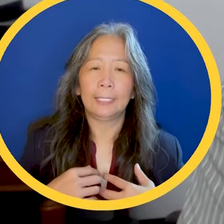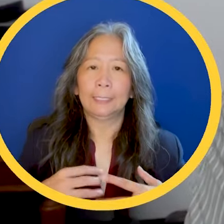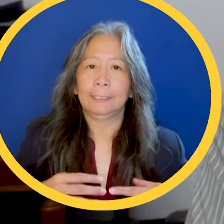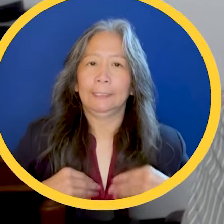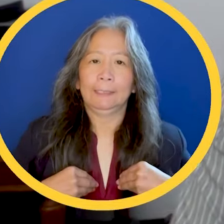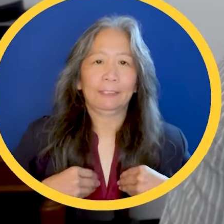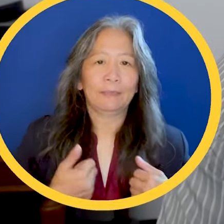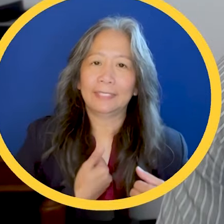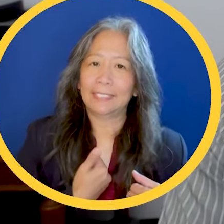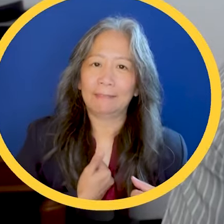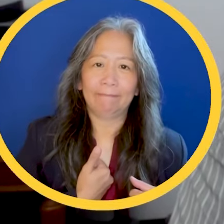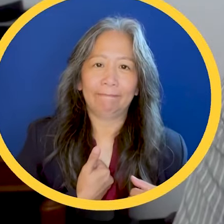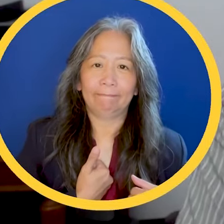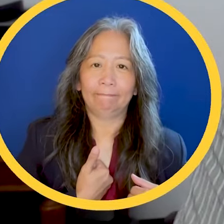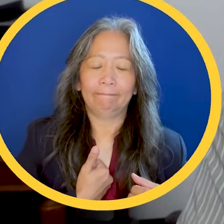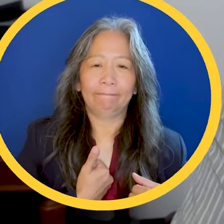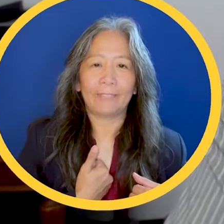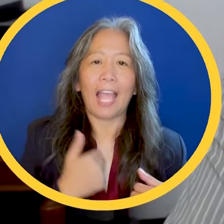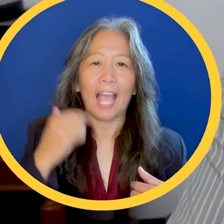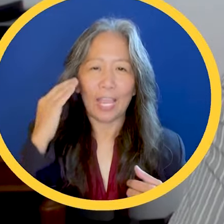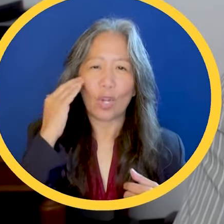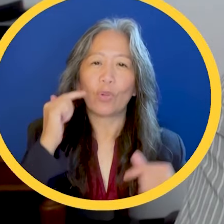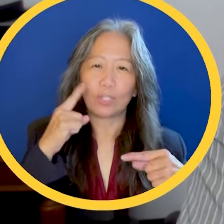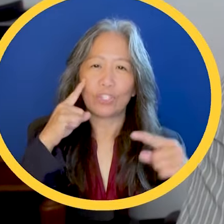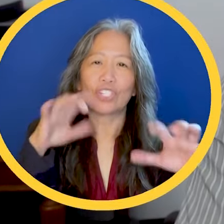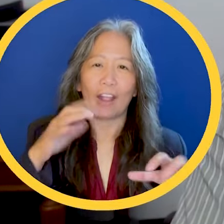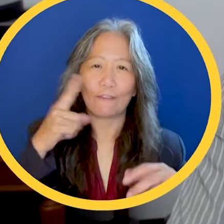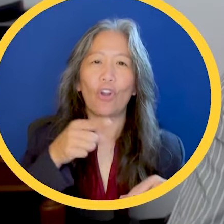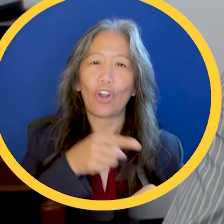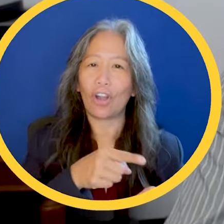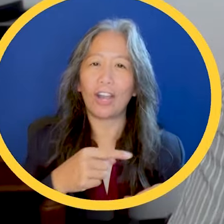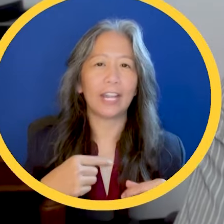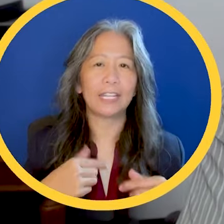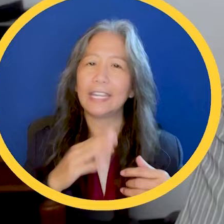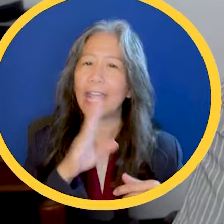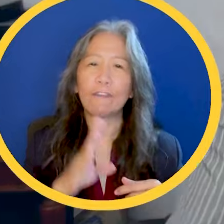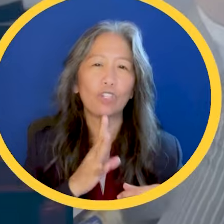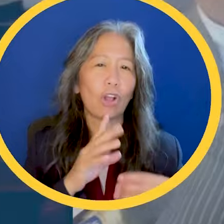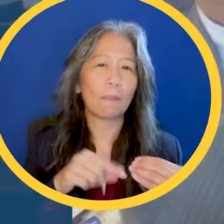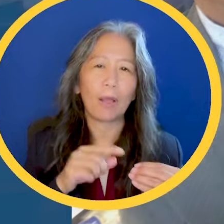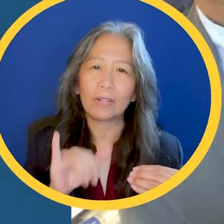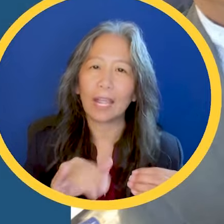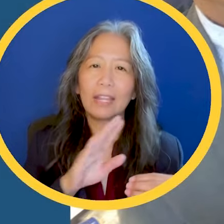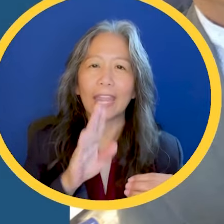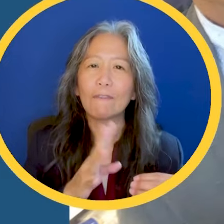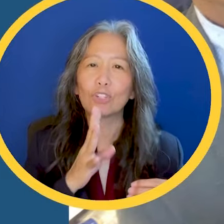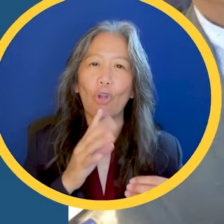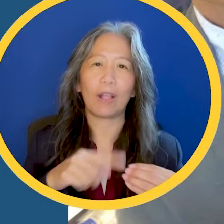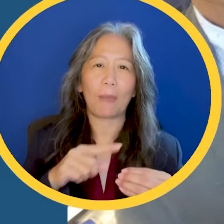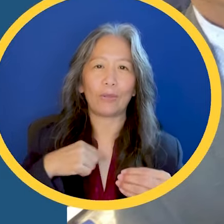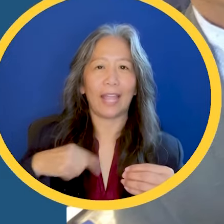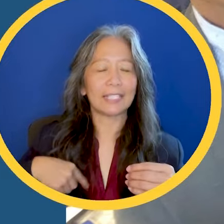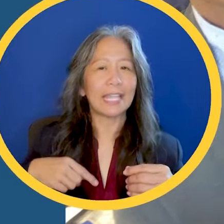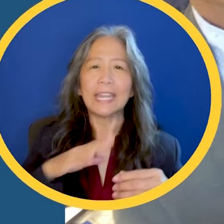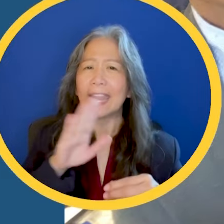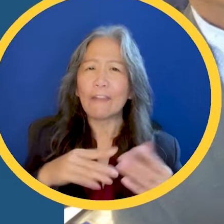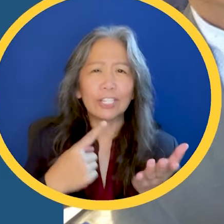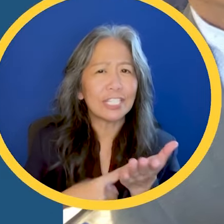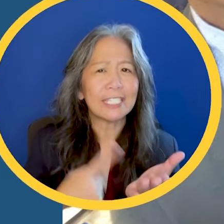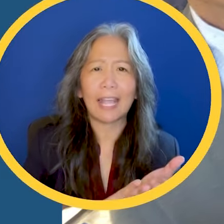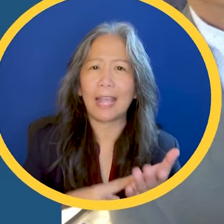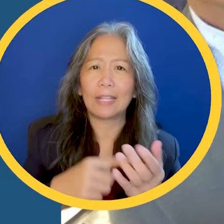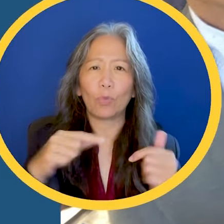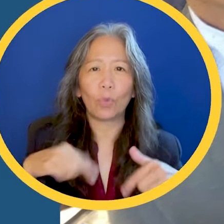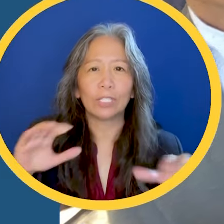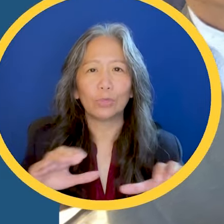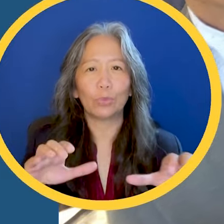because, I know this was a shock for her. We never talked to her about it. She never talked to us about it. It was never discussed that we were going to do